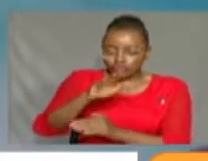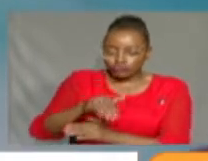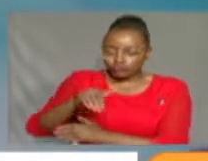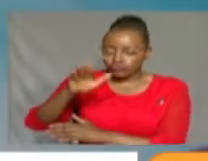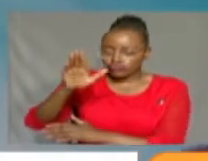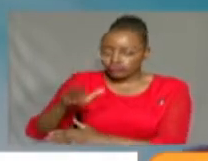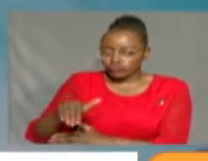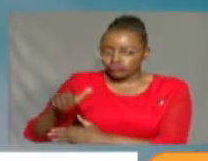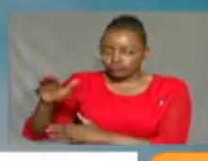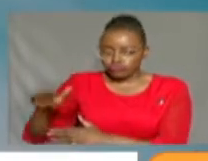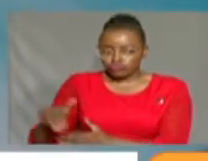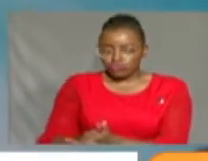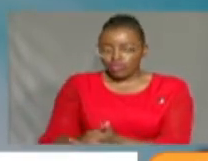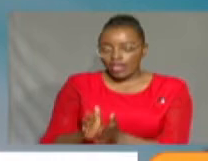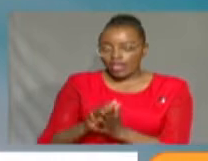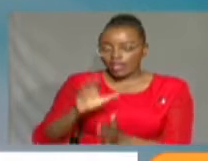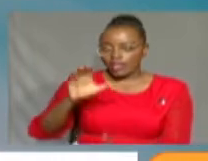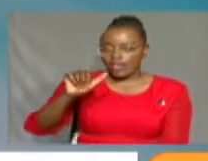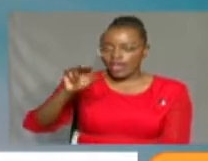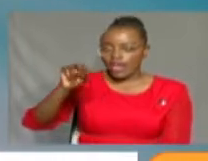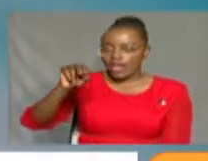bold strokes on each canvas.